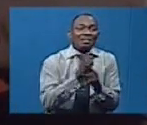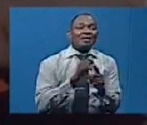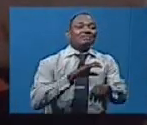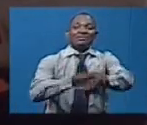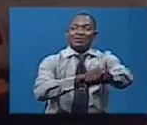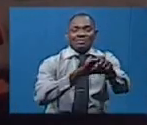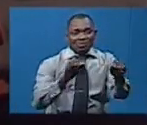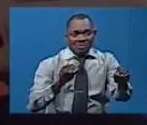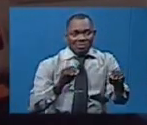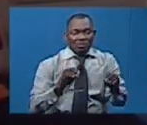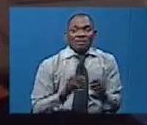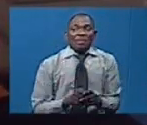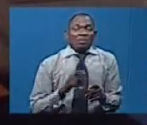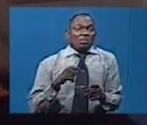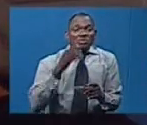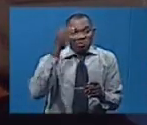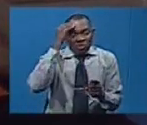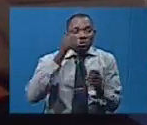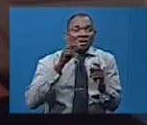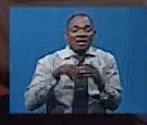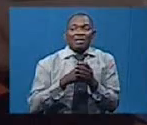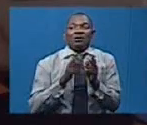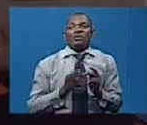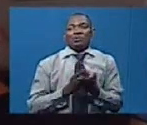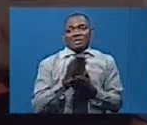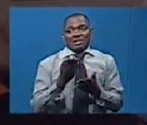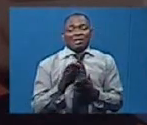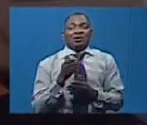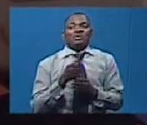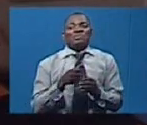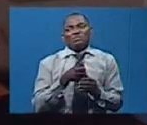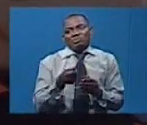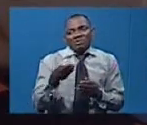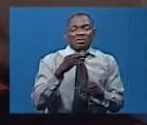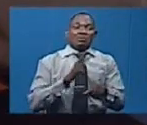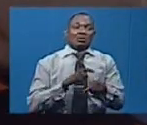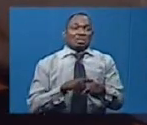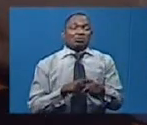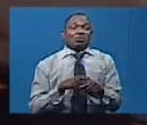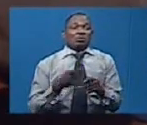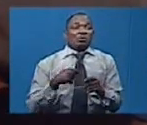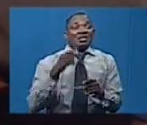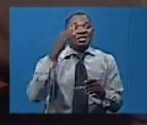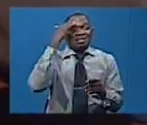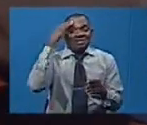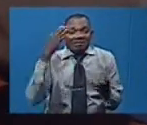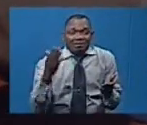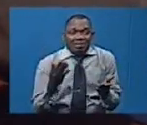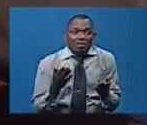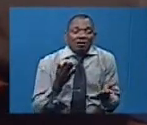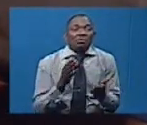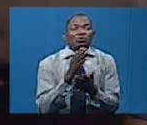go after them. We are very mindful of the human rights of people. In a few occasions, if it is established that